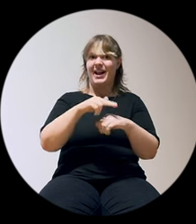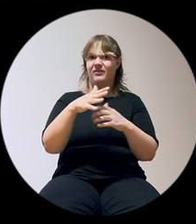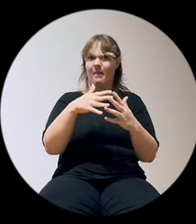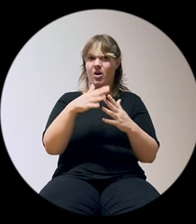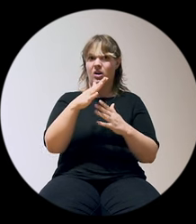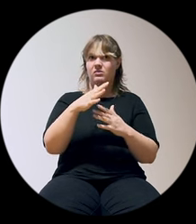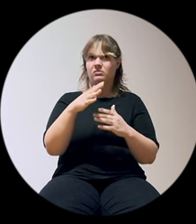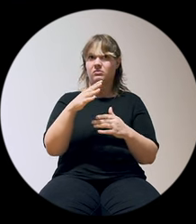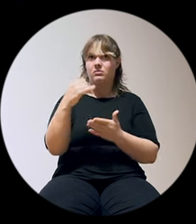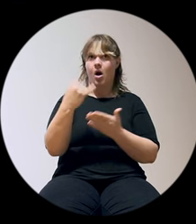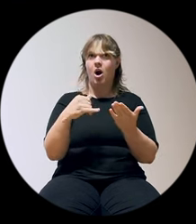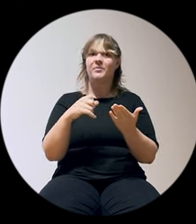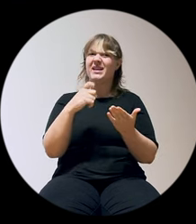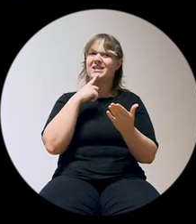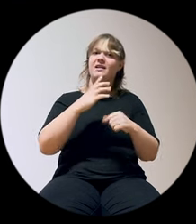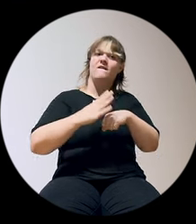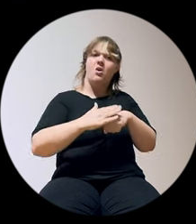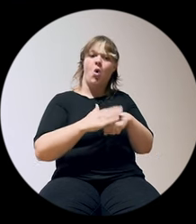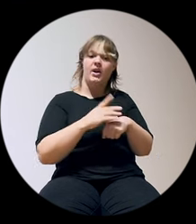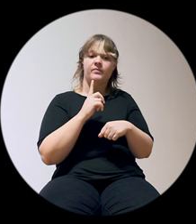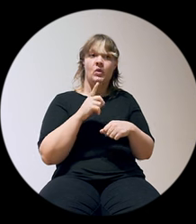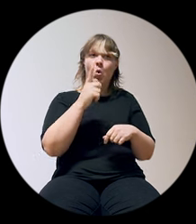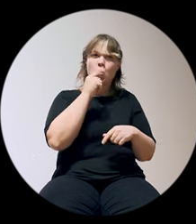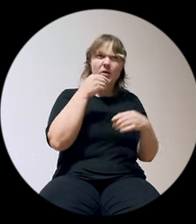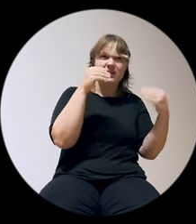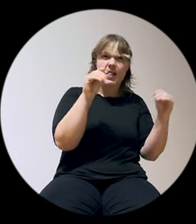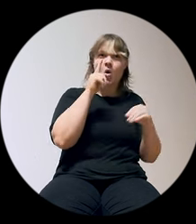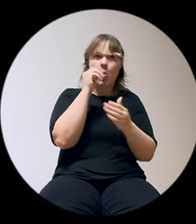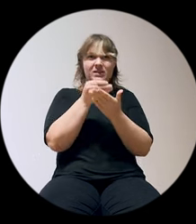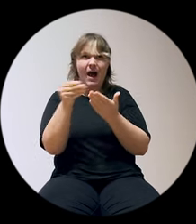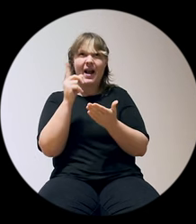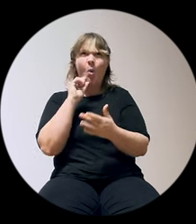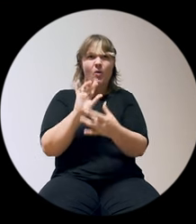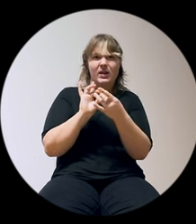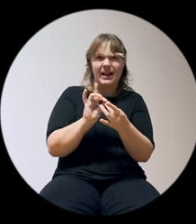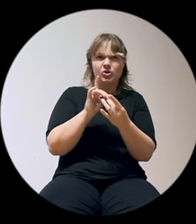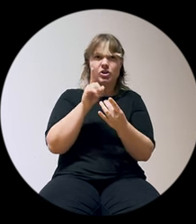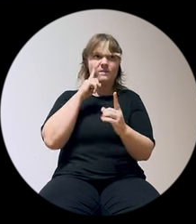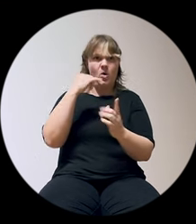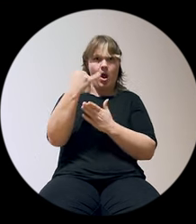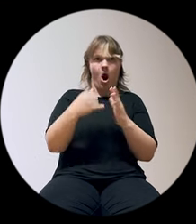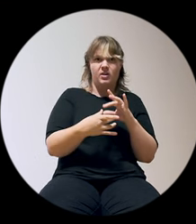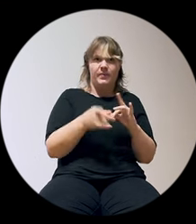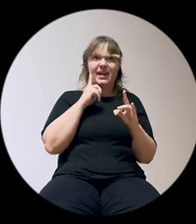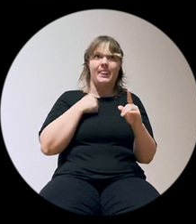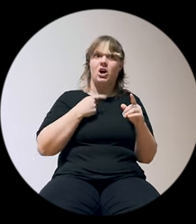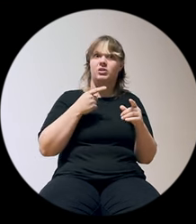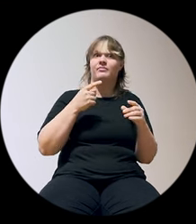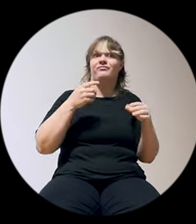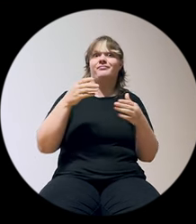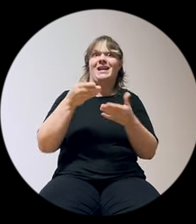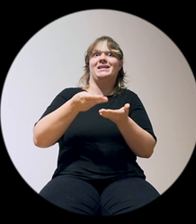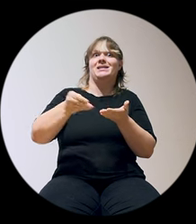sold. Who is selling, who is buying, and what relationship or claim do they make to the art and culture they are trafficking?